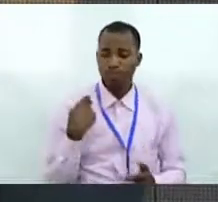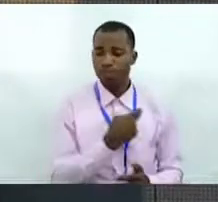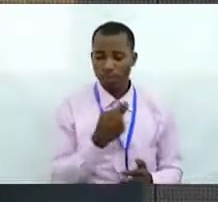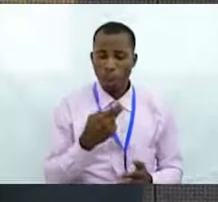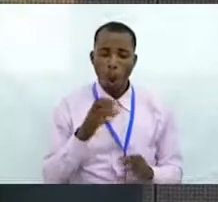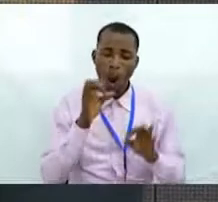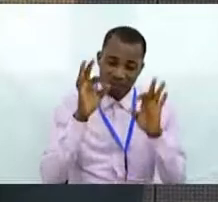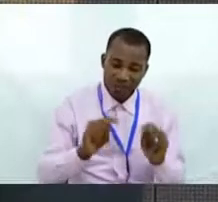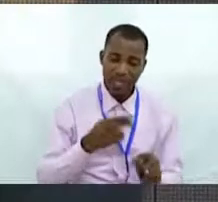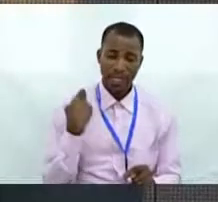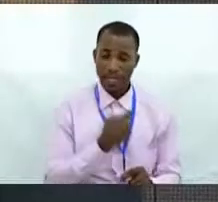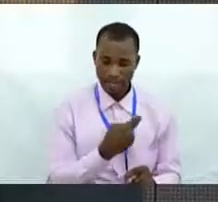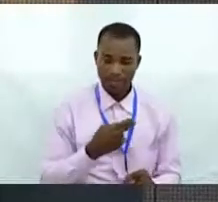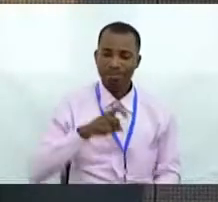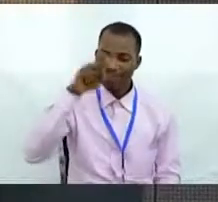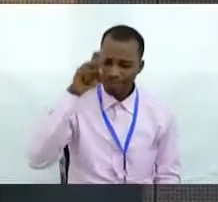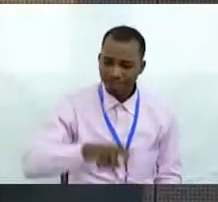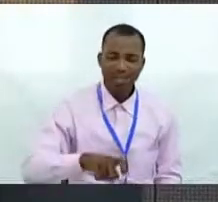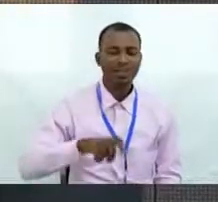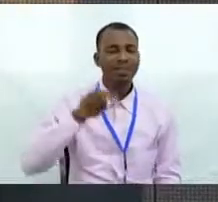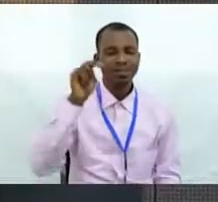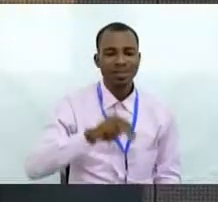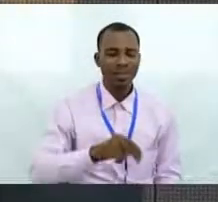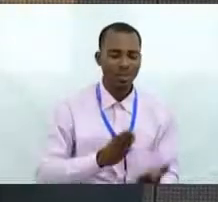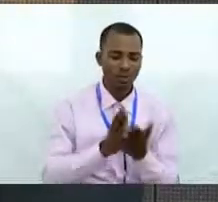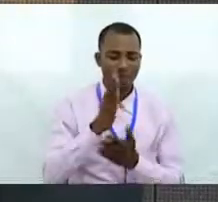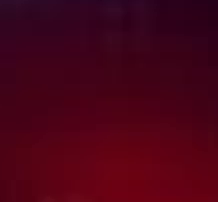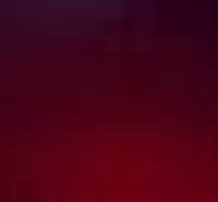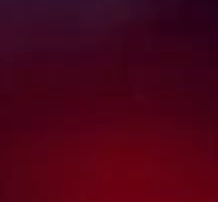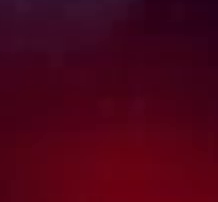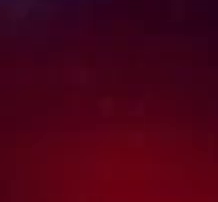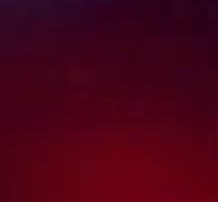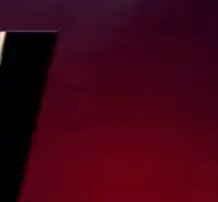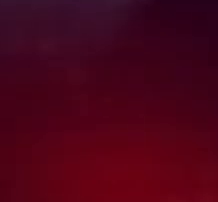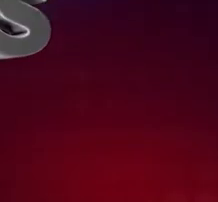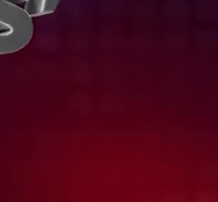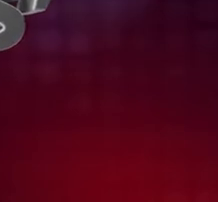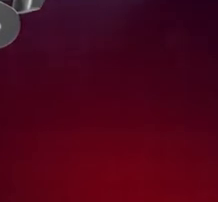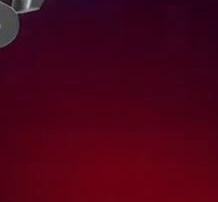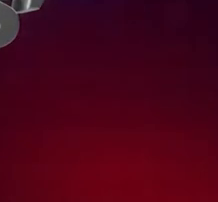calls for a righteous heart. If you fail in that...